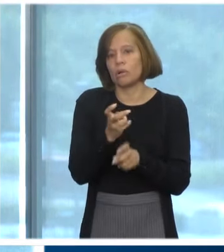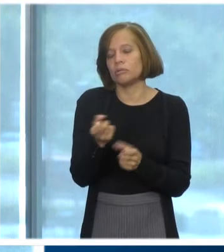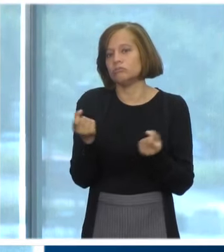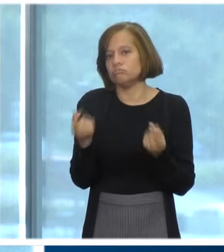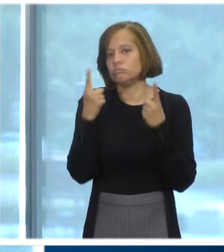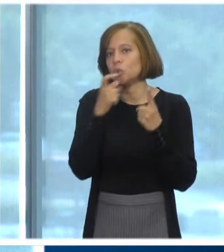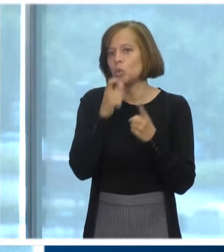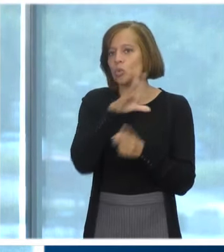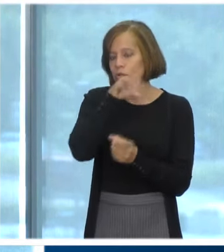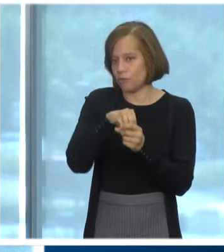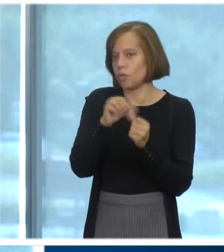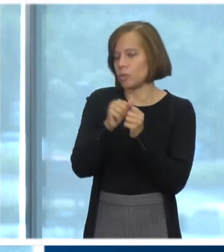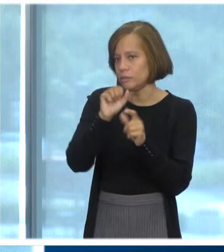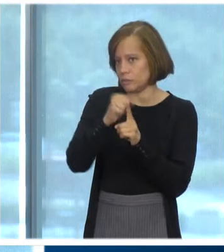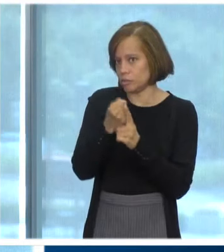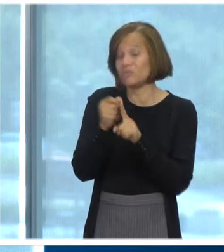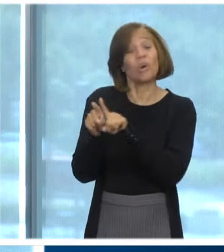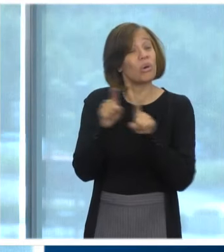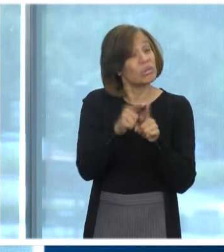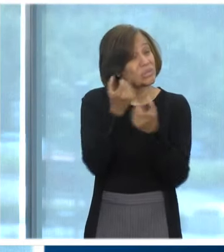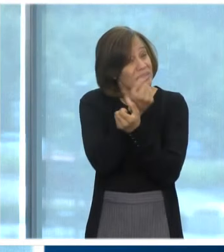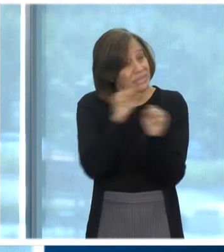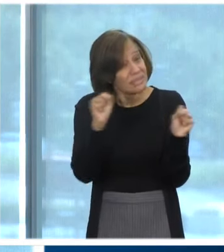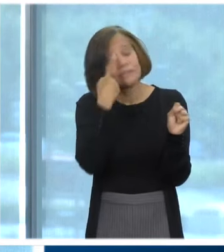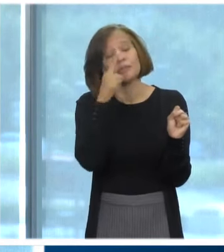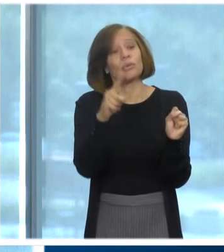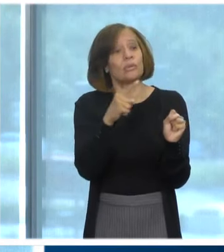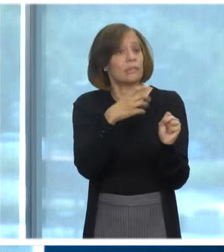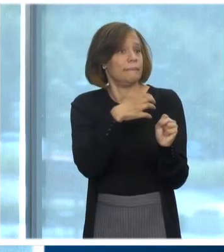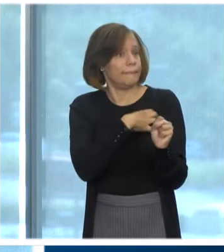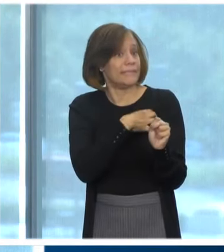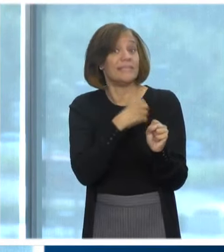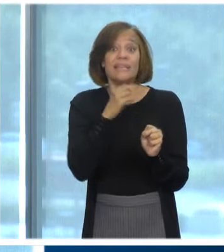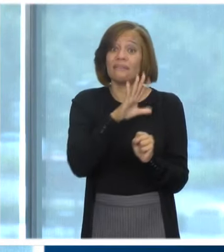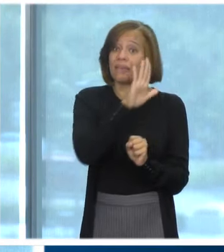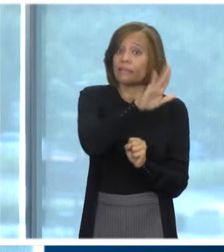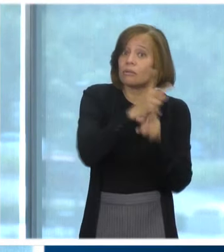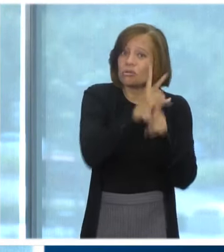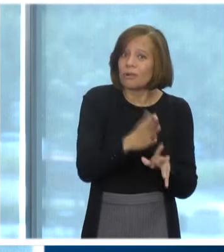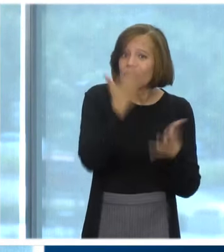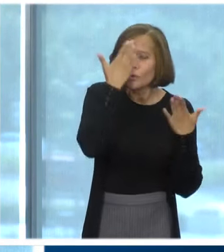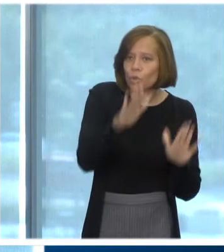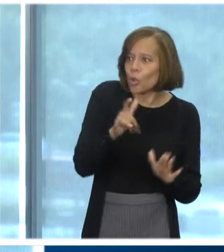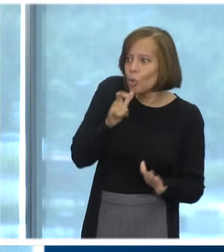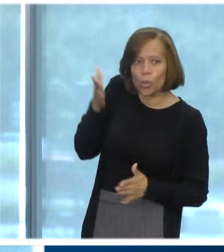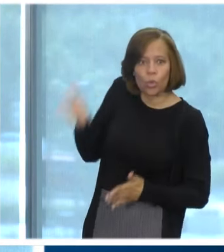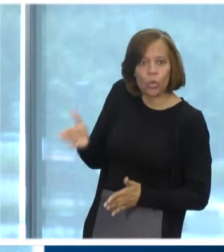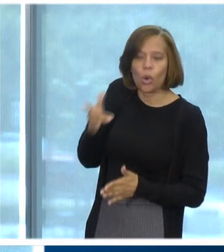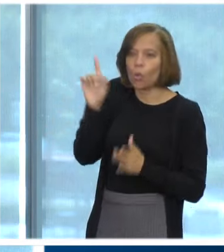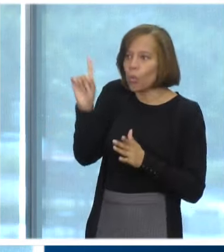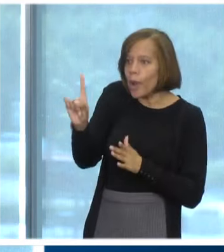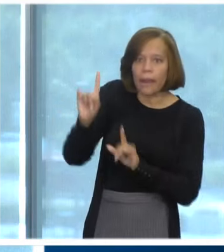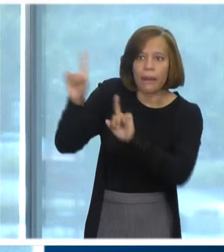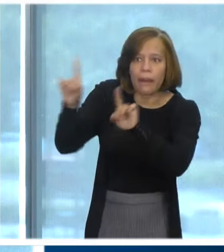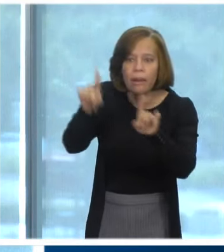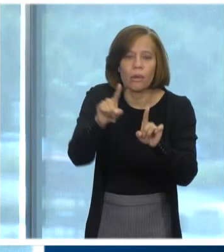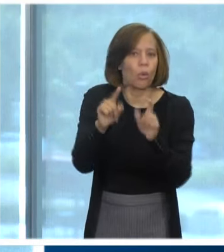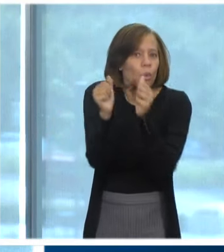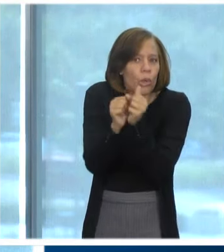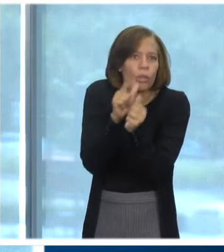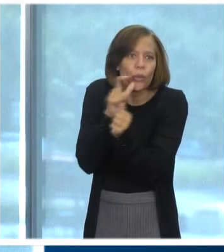incident, but it was also a safety issue for the officers. If their supervisors do not know where they went or who they went there